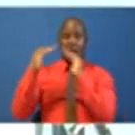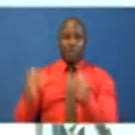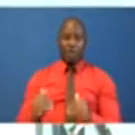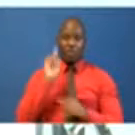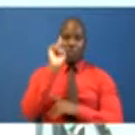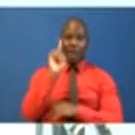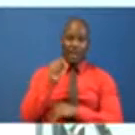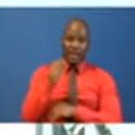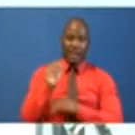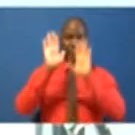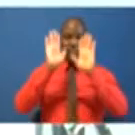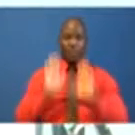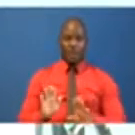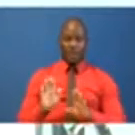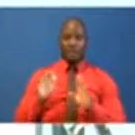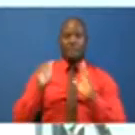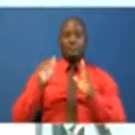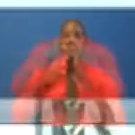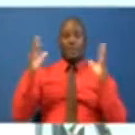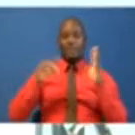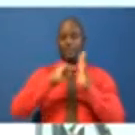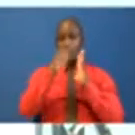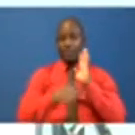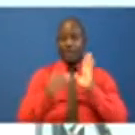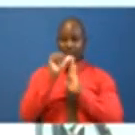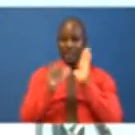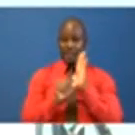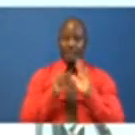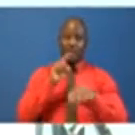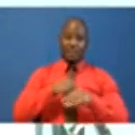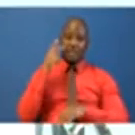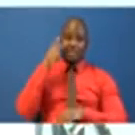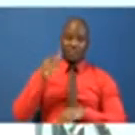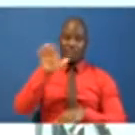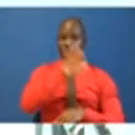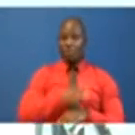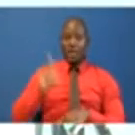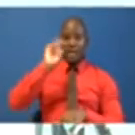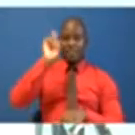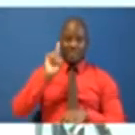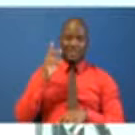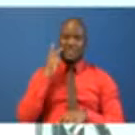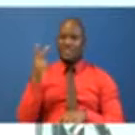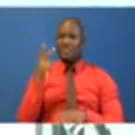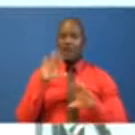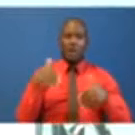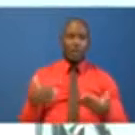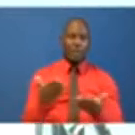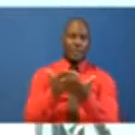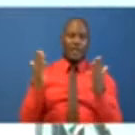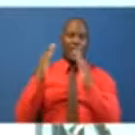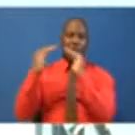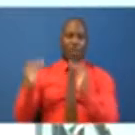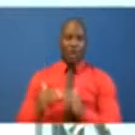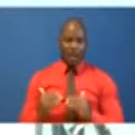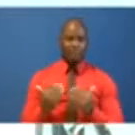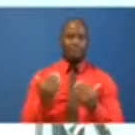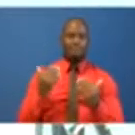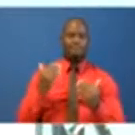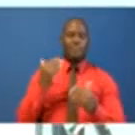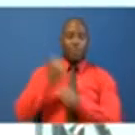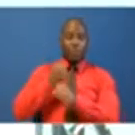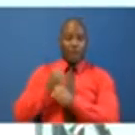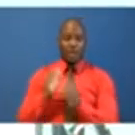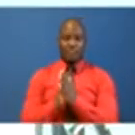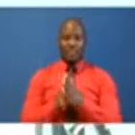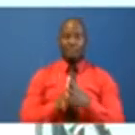is one of the critical things of the big4 agenda if you look across nairobi you do not see how that housing has been delivered